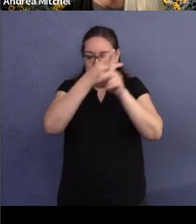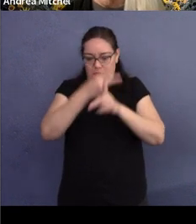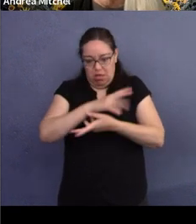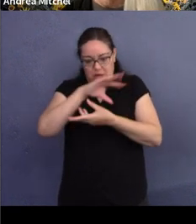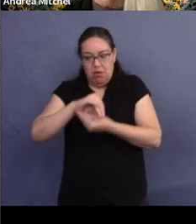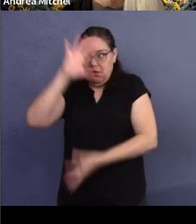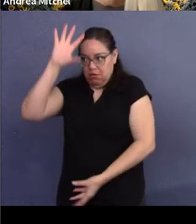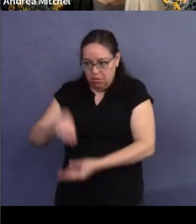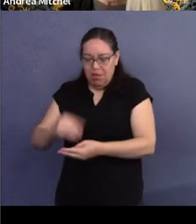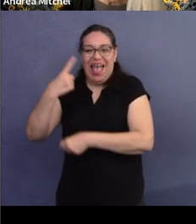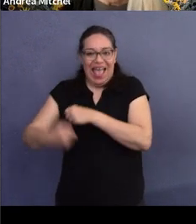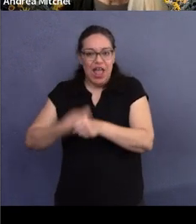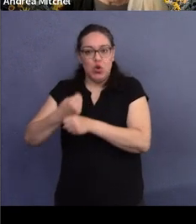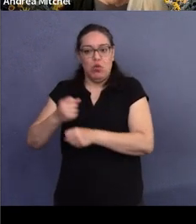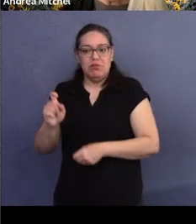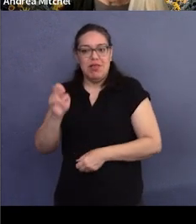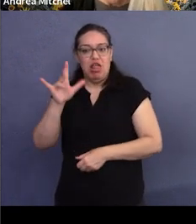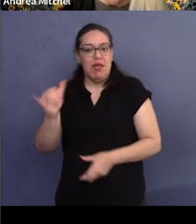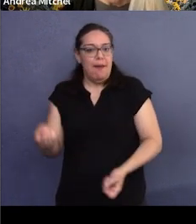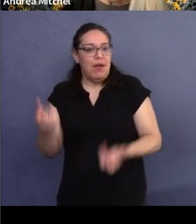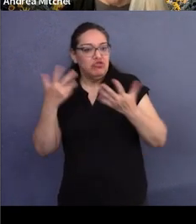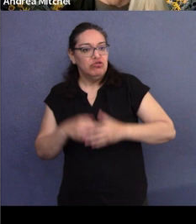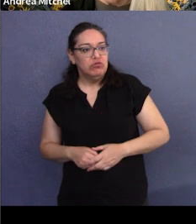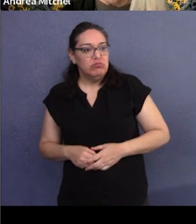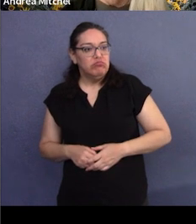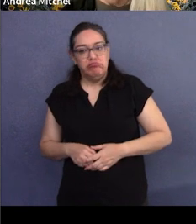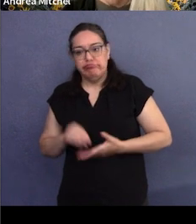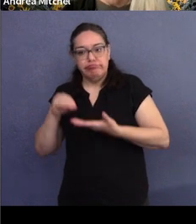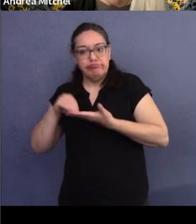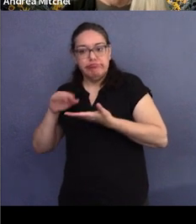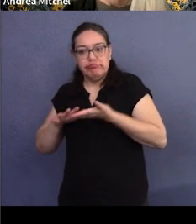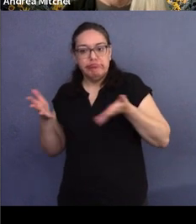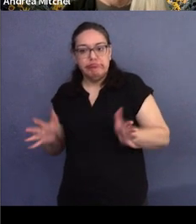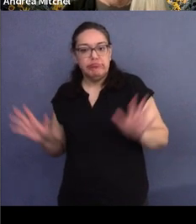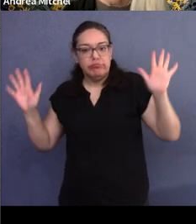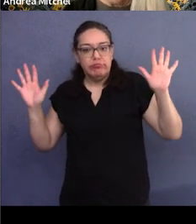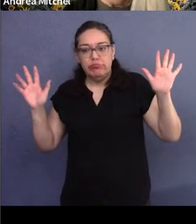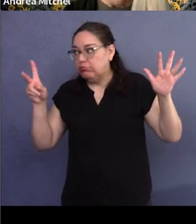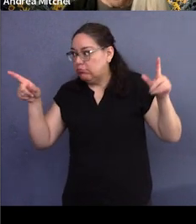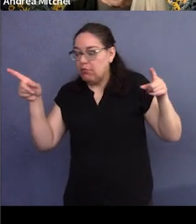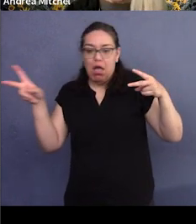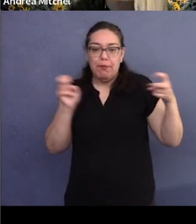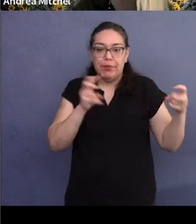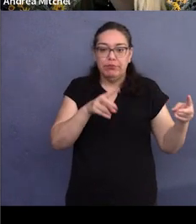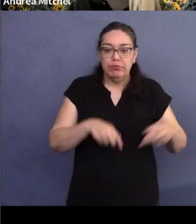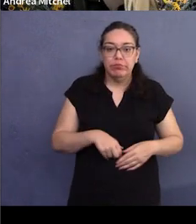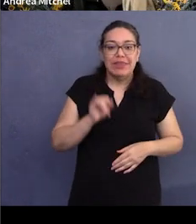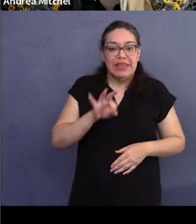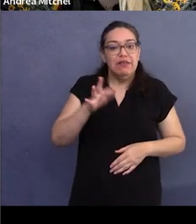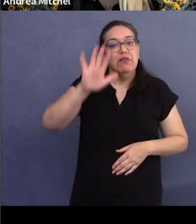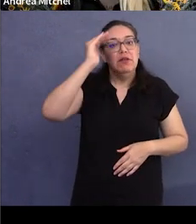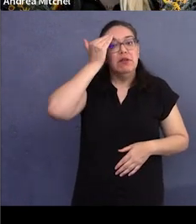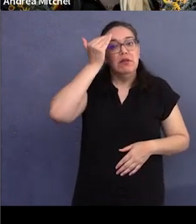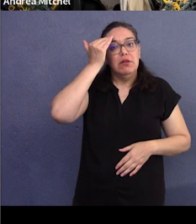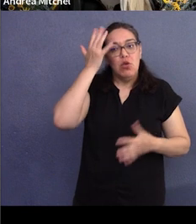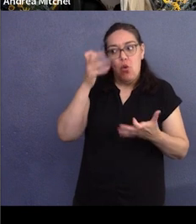salary is. So then all you'd have to do is put in their annual salary here. So if you want to pay a person $75 an hour,